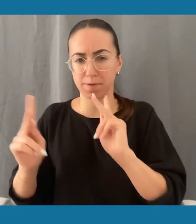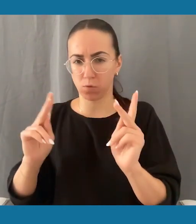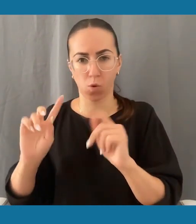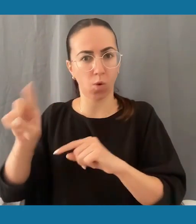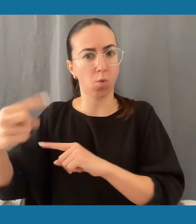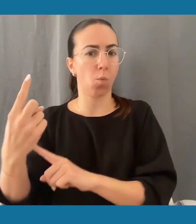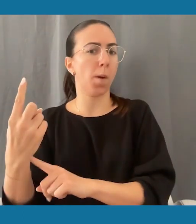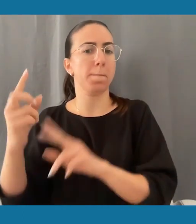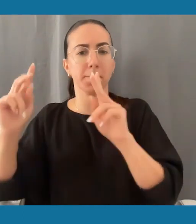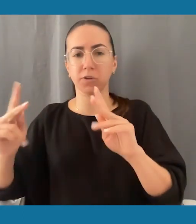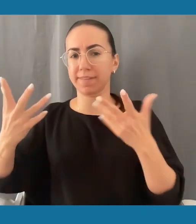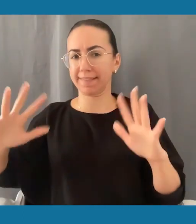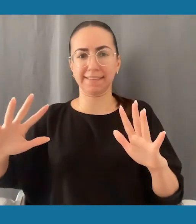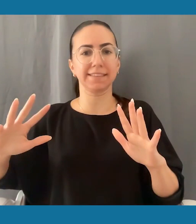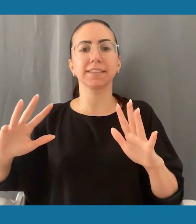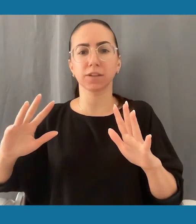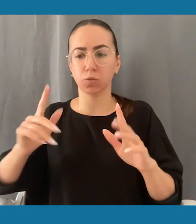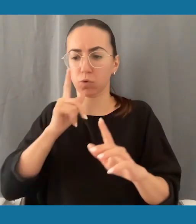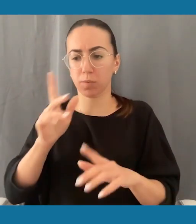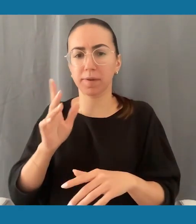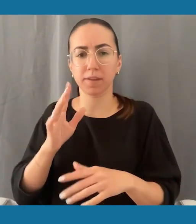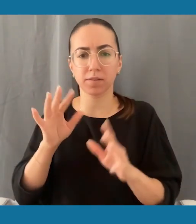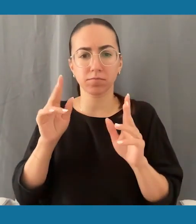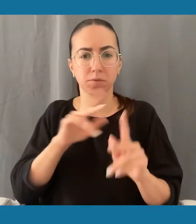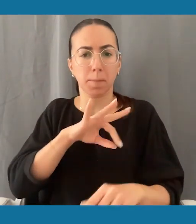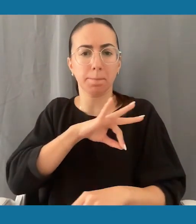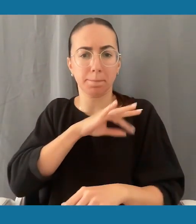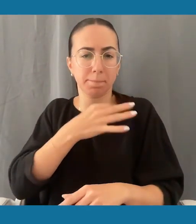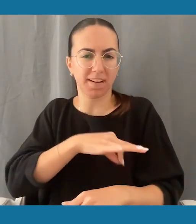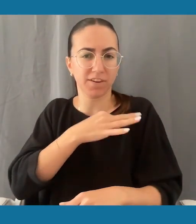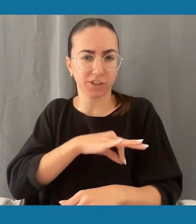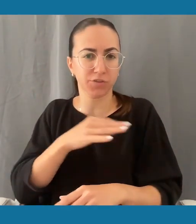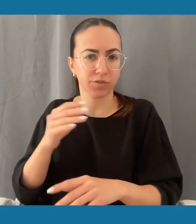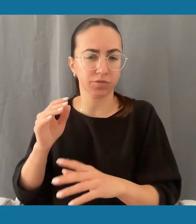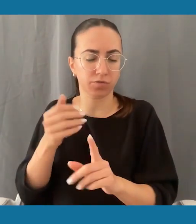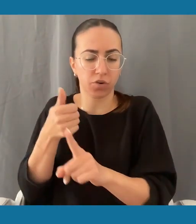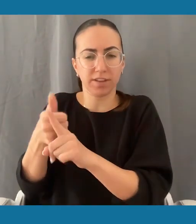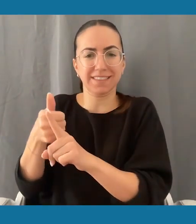Only one person can be the beneficiary of a